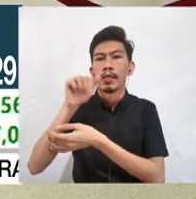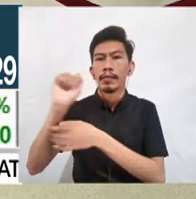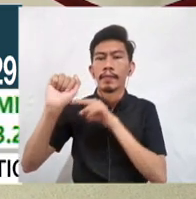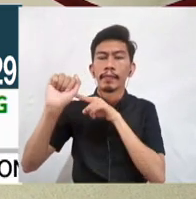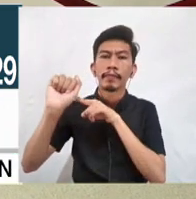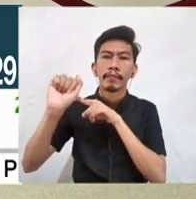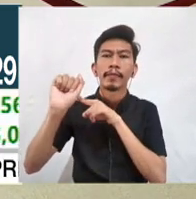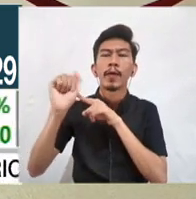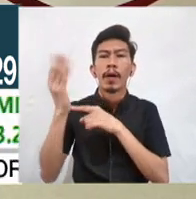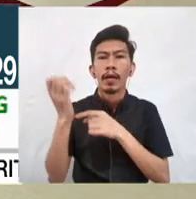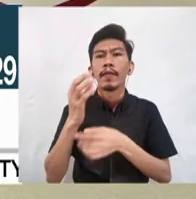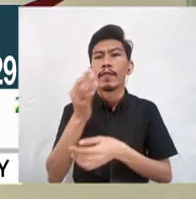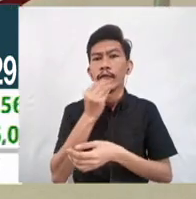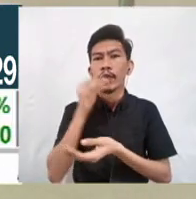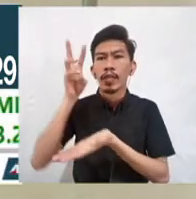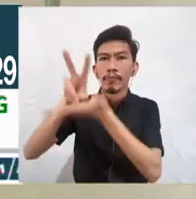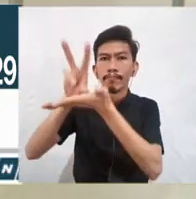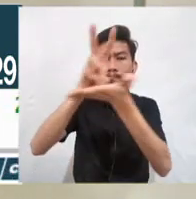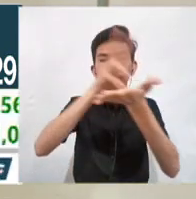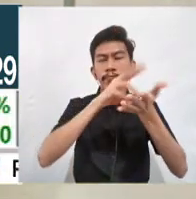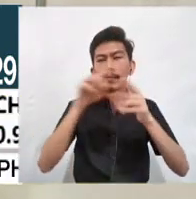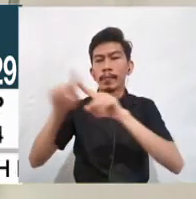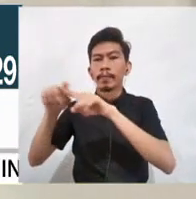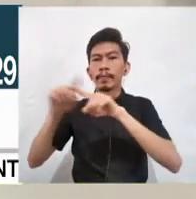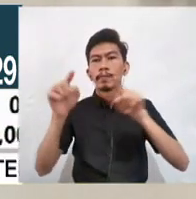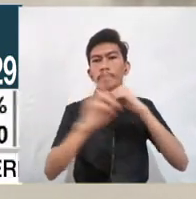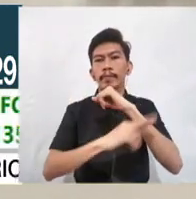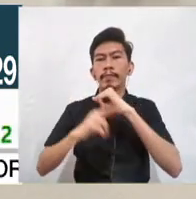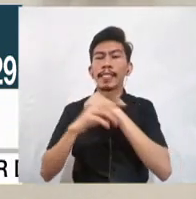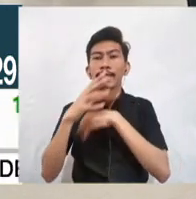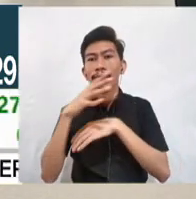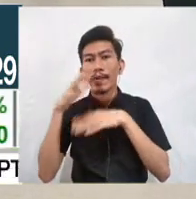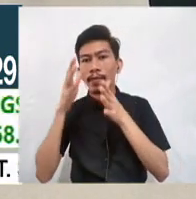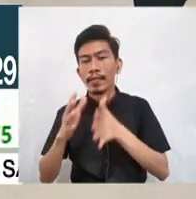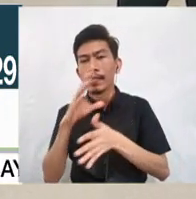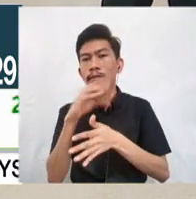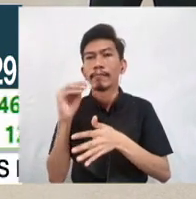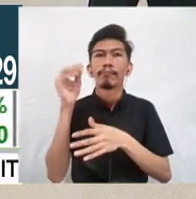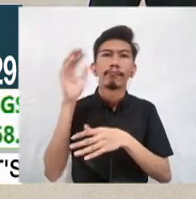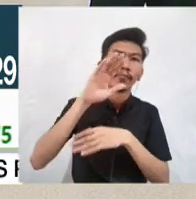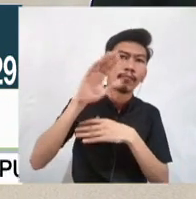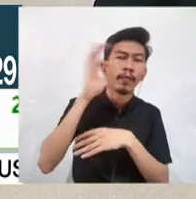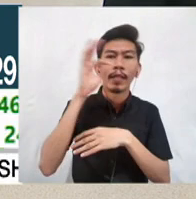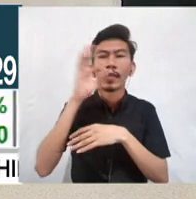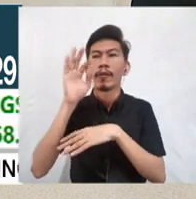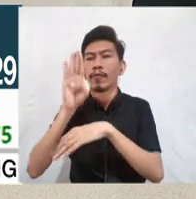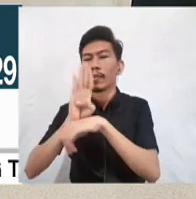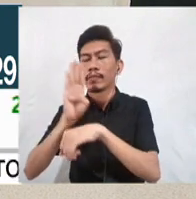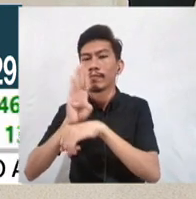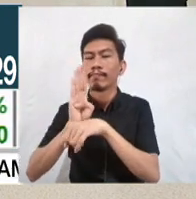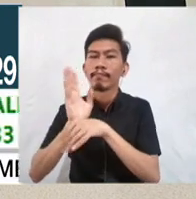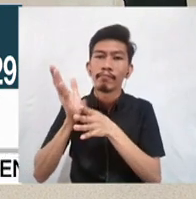food terminals in every region mm-hmm. so that our farmers and every Filipino entrepreneur can bring in